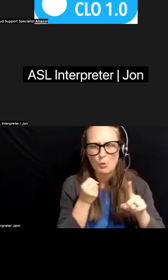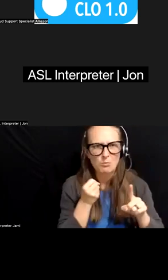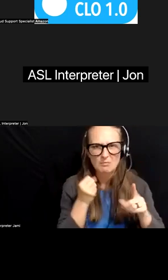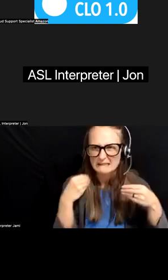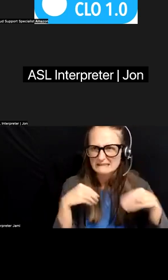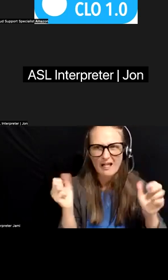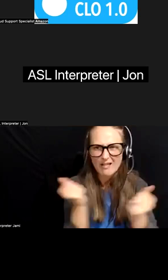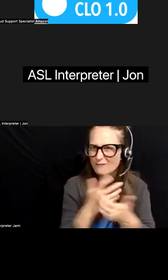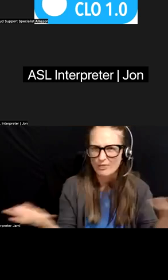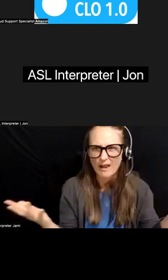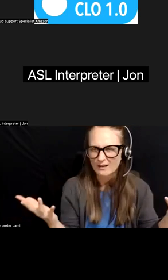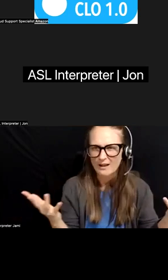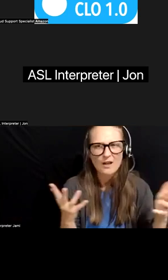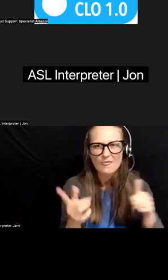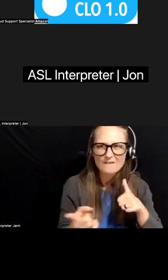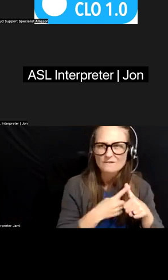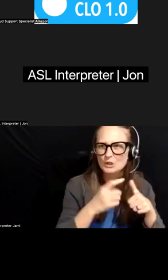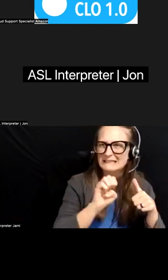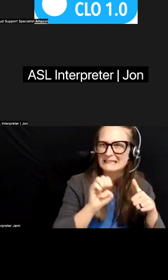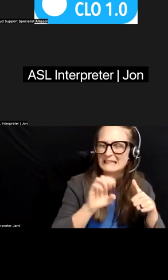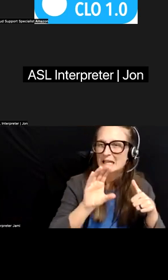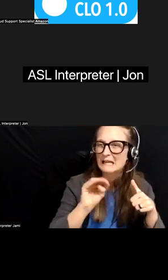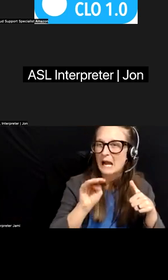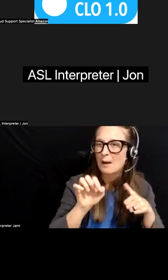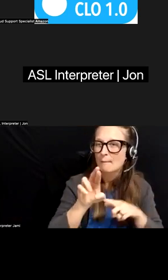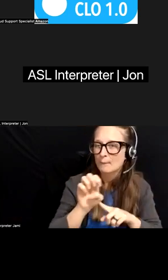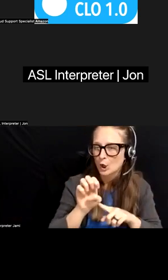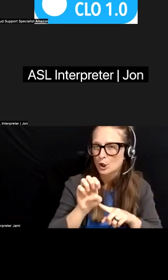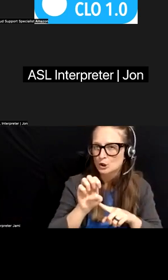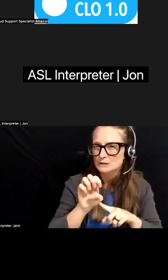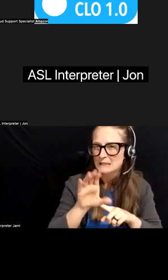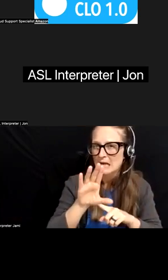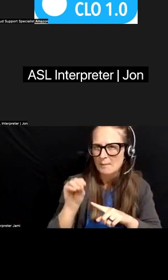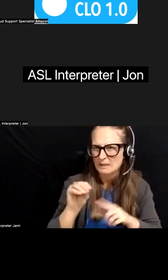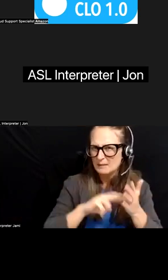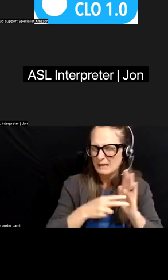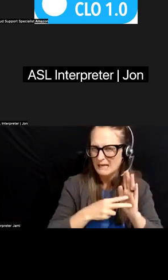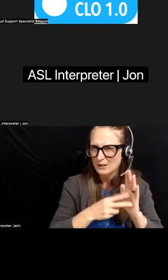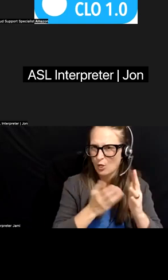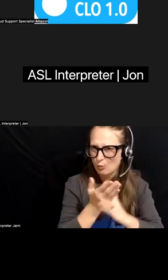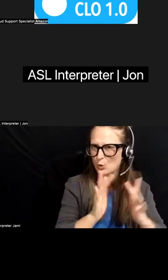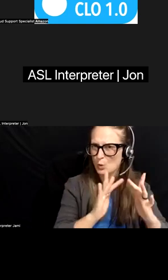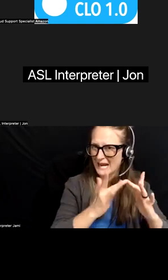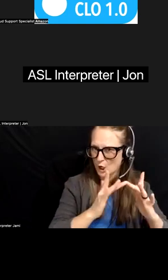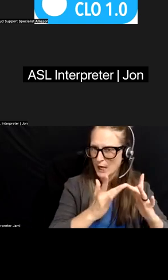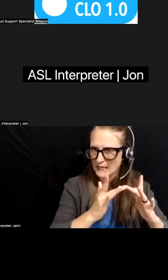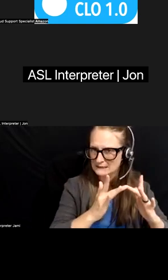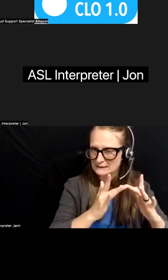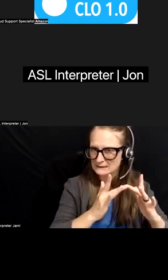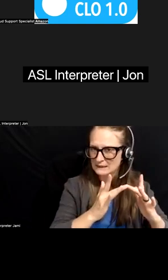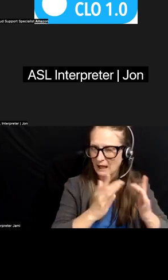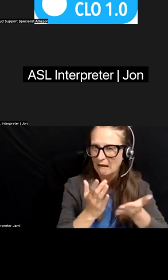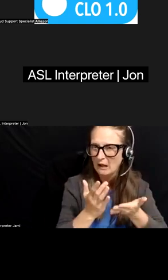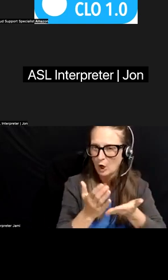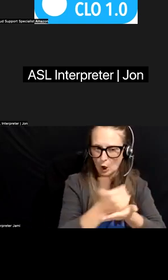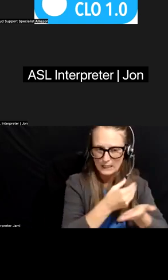the first e-commerce company, meaning on the web, they were making money and selling